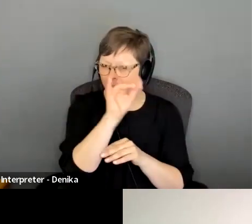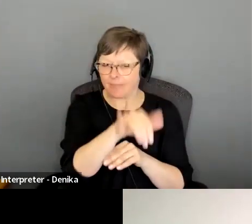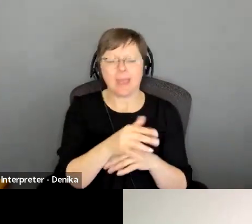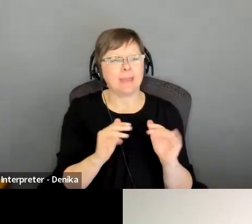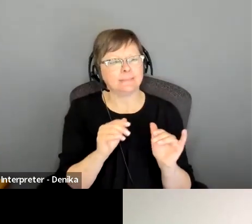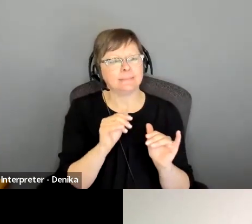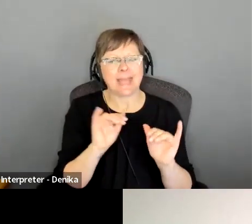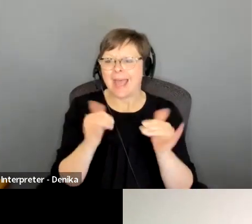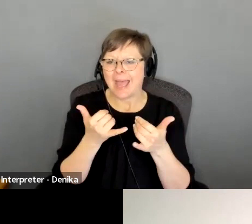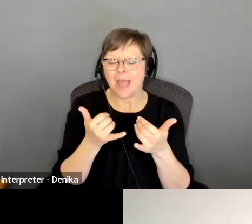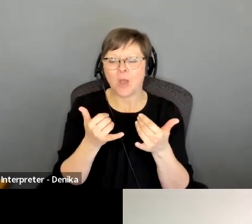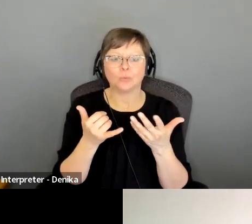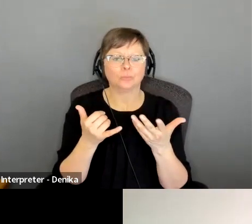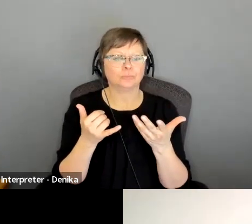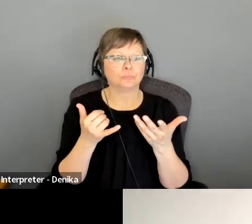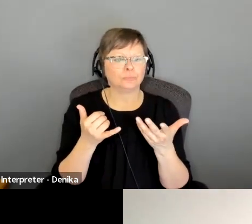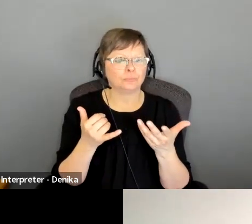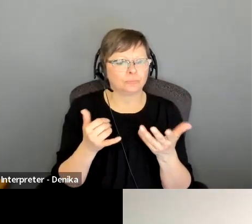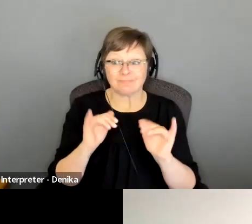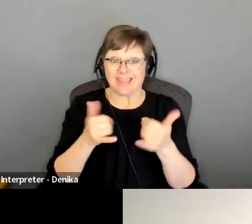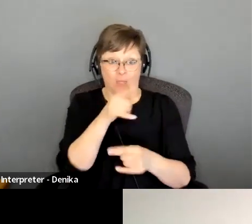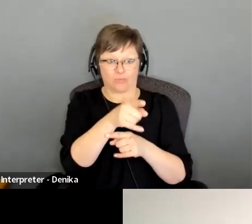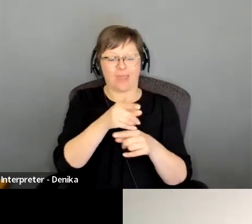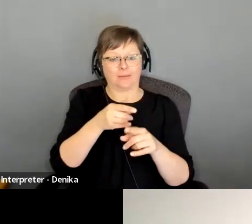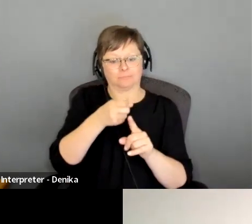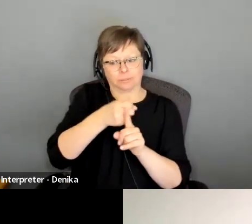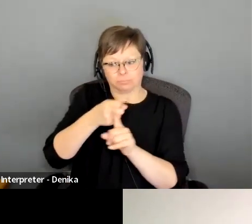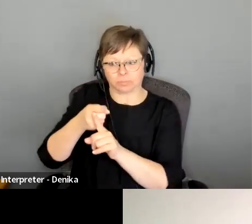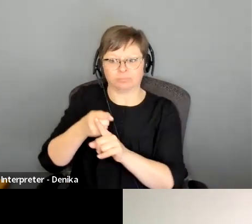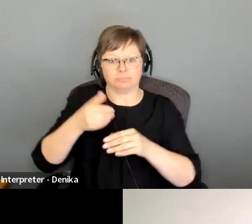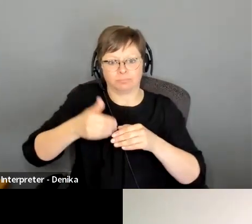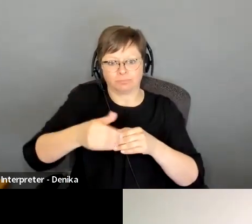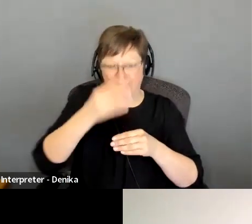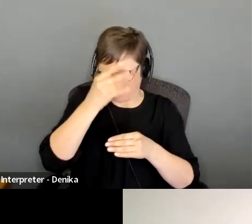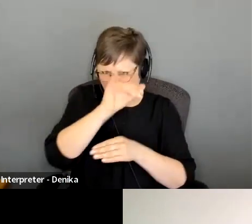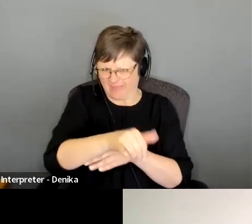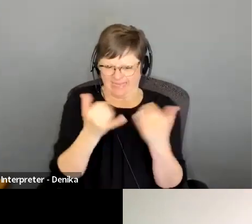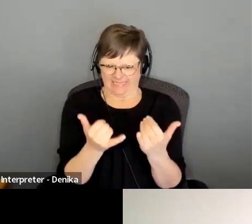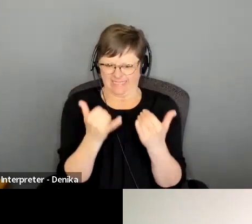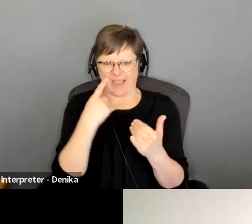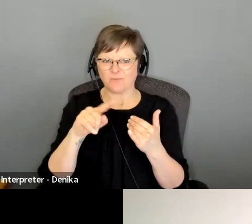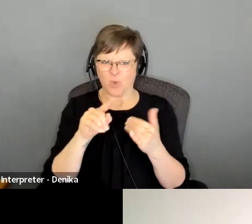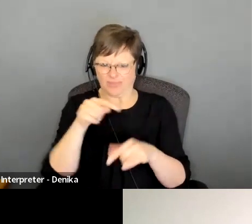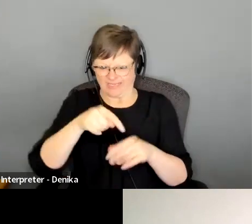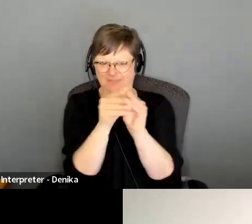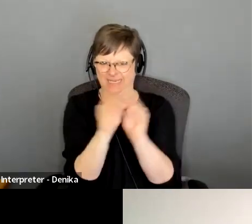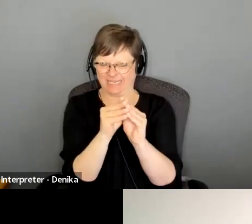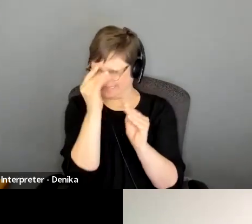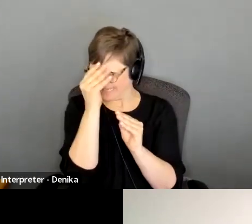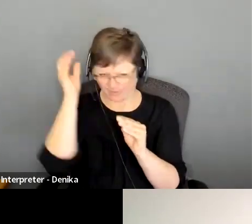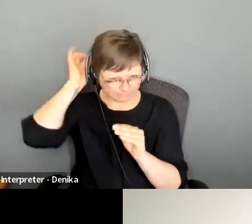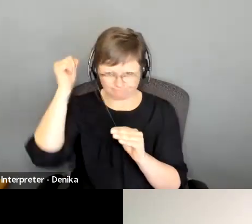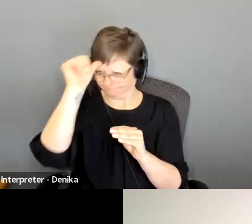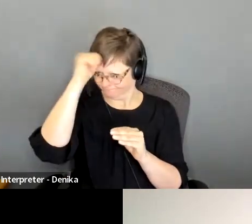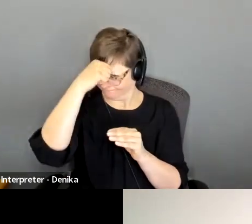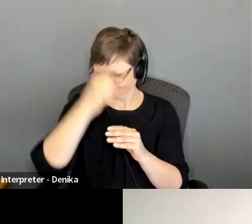how we approach these tools and scenarios as we get further into the training. Anything you want to add here, Stafford? That's so key. You covered it